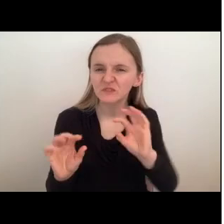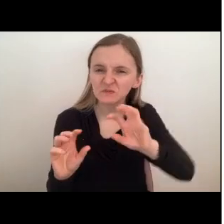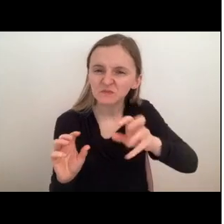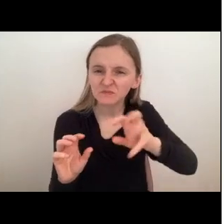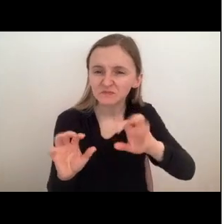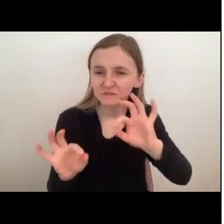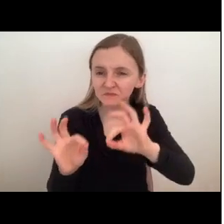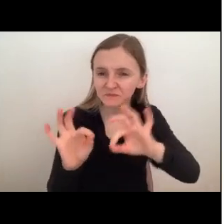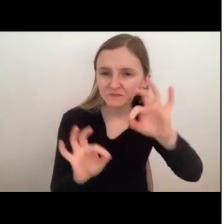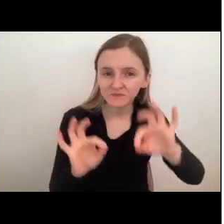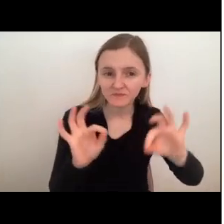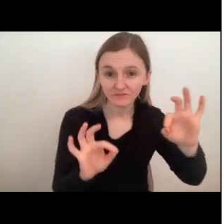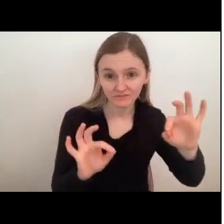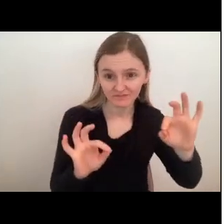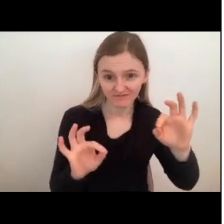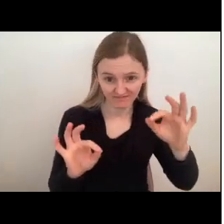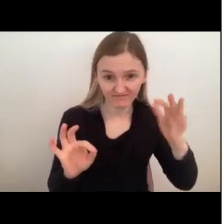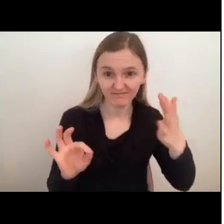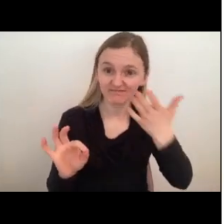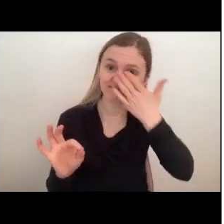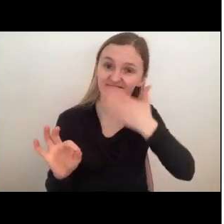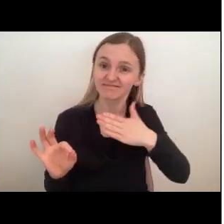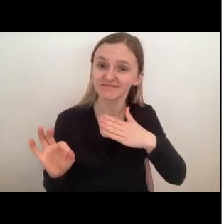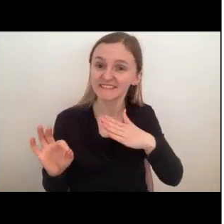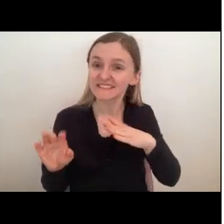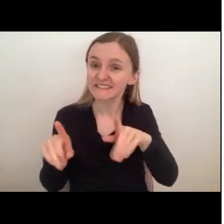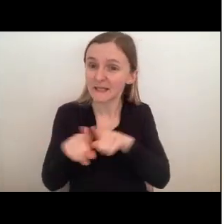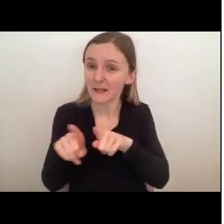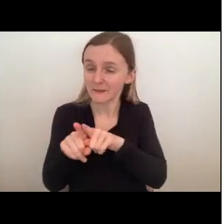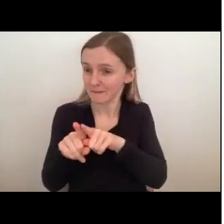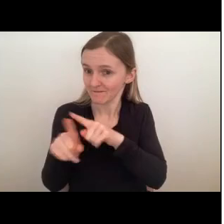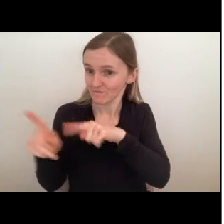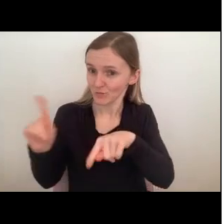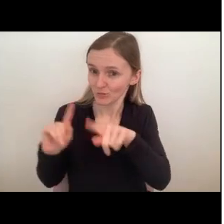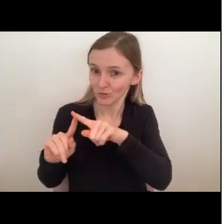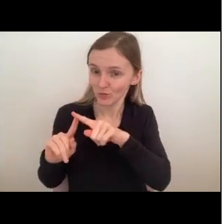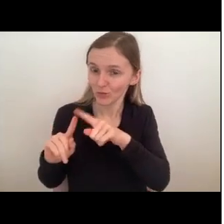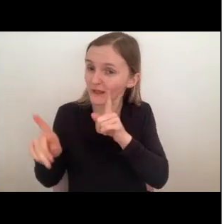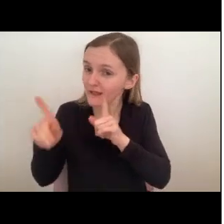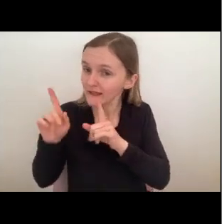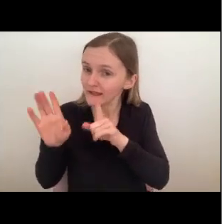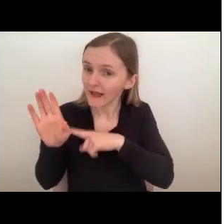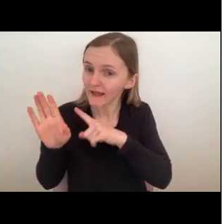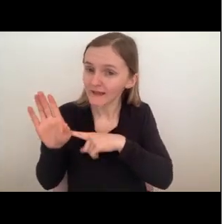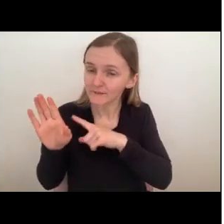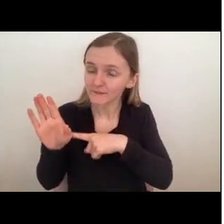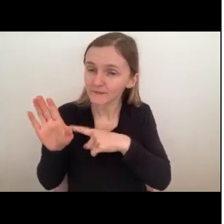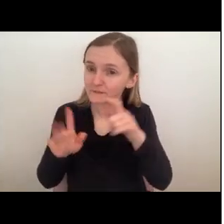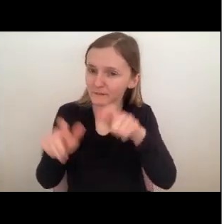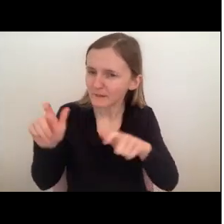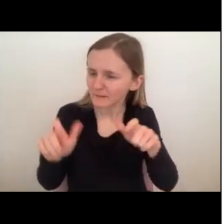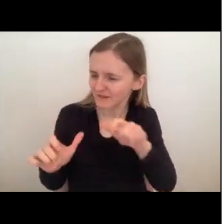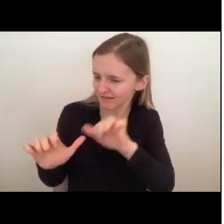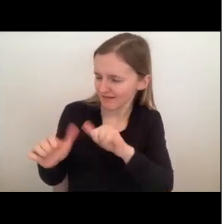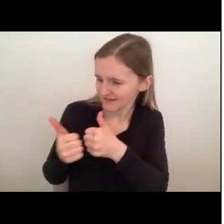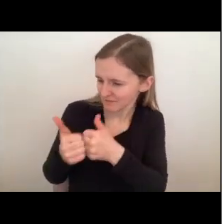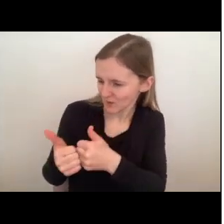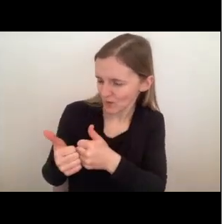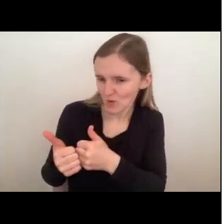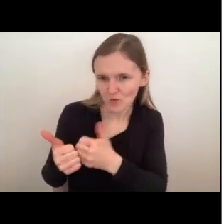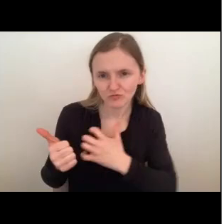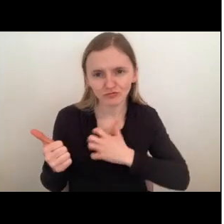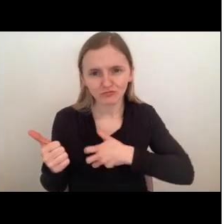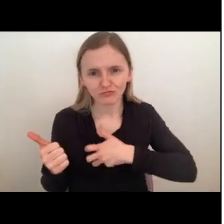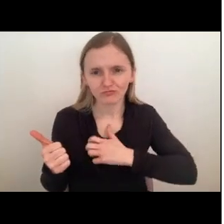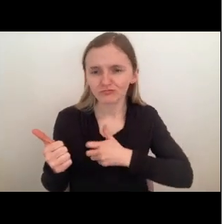can look very much the same for our young people in terms of support that they may well need, and how the ADHD and